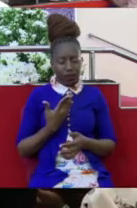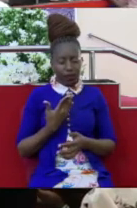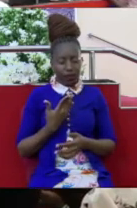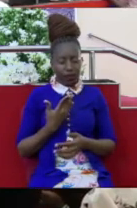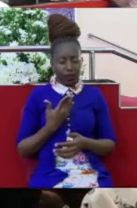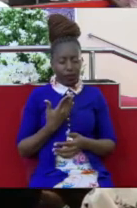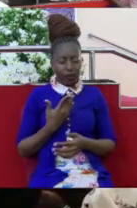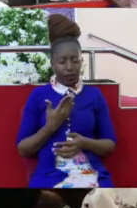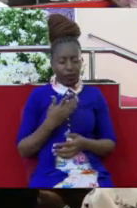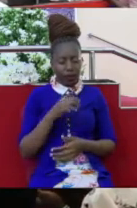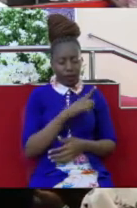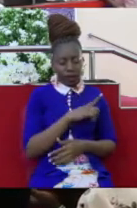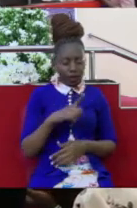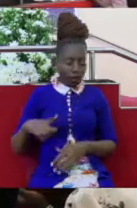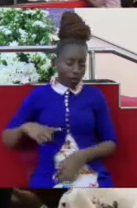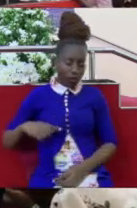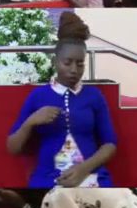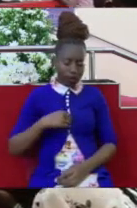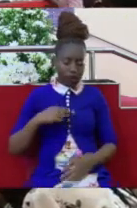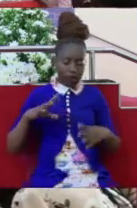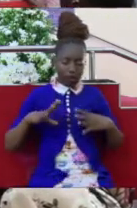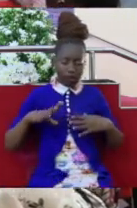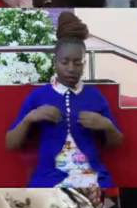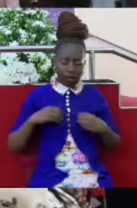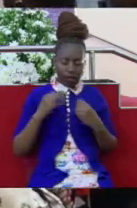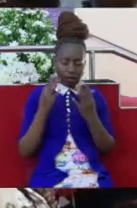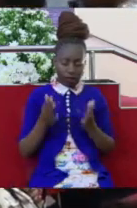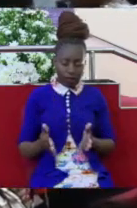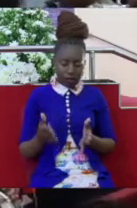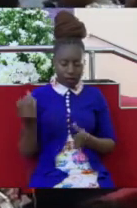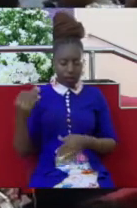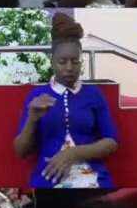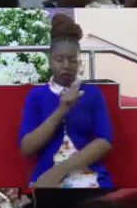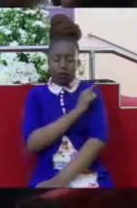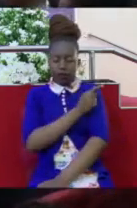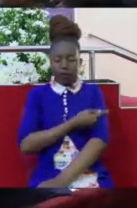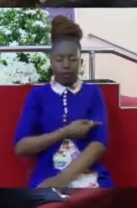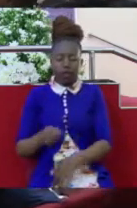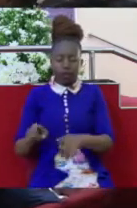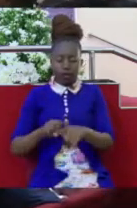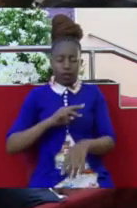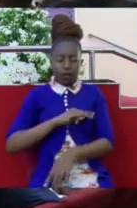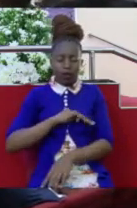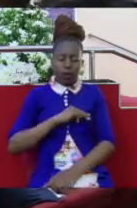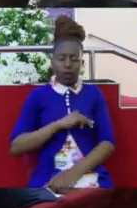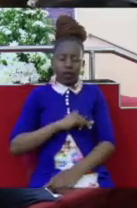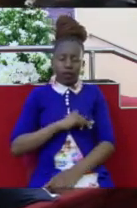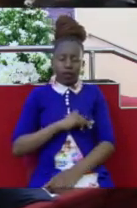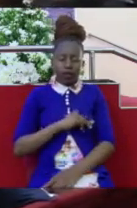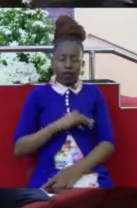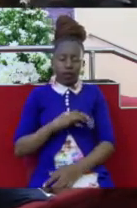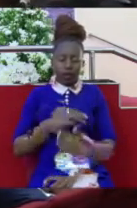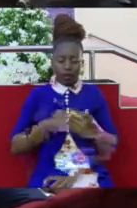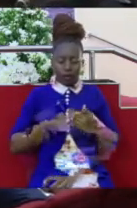a recipient. Because Lord, I'm a recipient of grace and mercy. Grace and mercy. Then I have a right. Then I